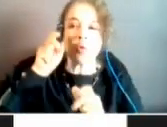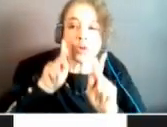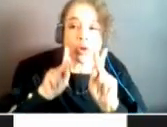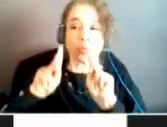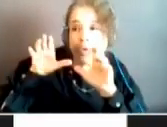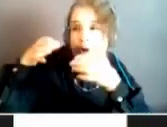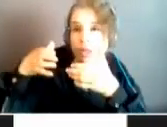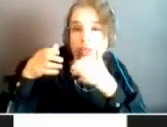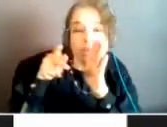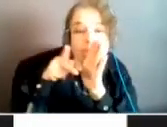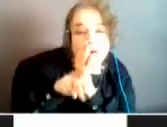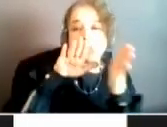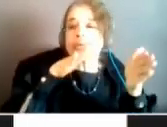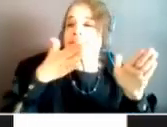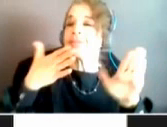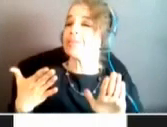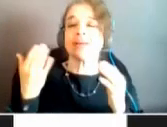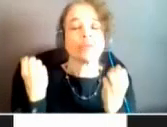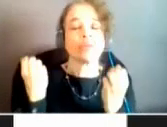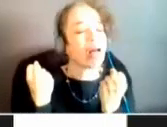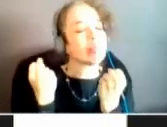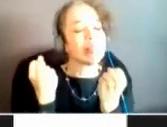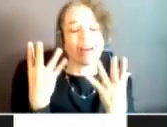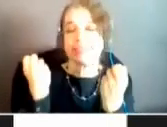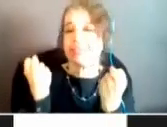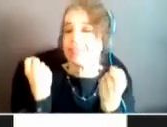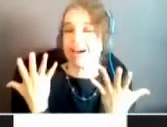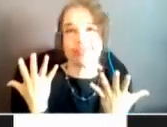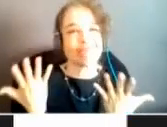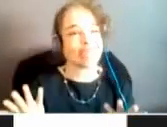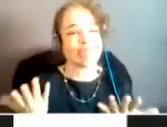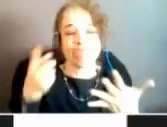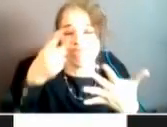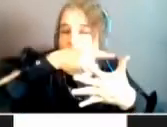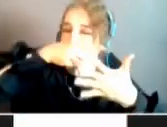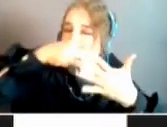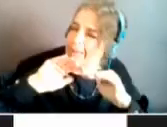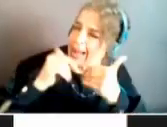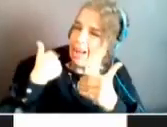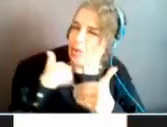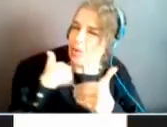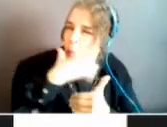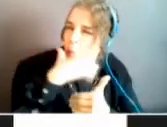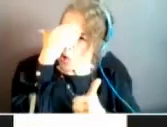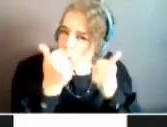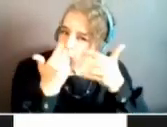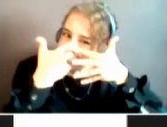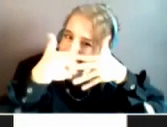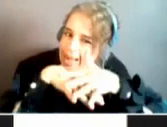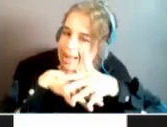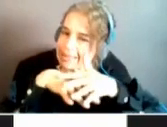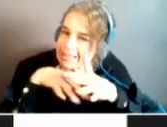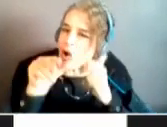and suicide death, well, there's a lot of them, you know, and it's like, you know, how do we know which combination of